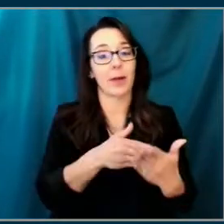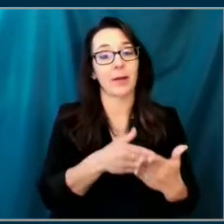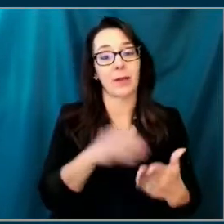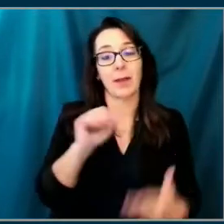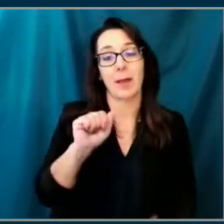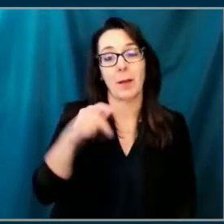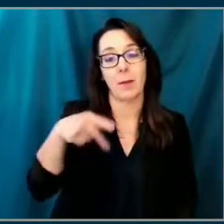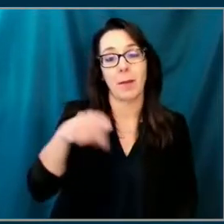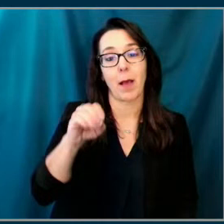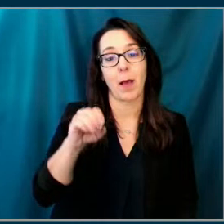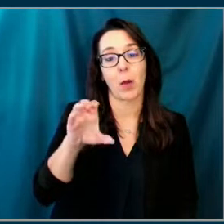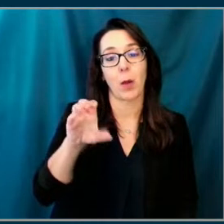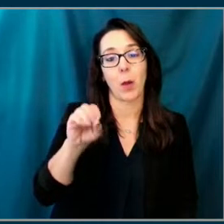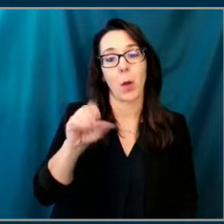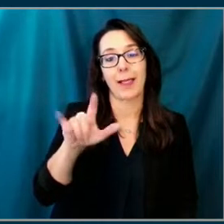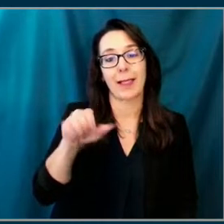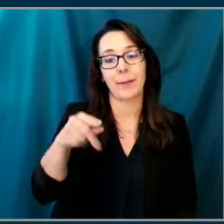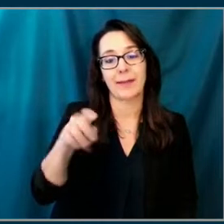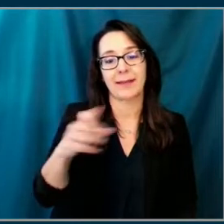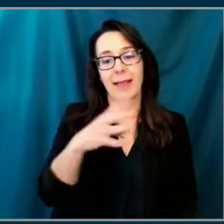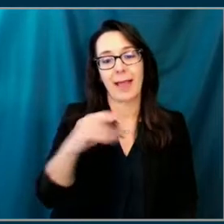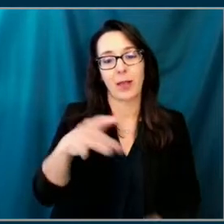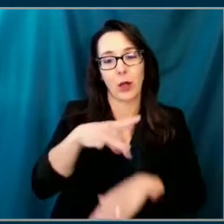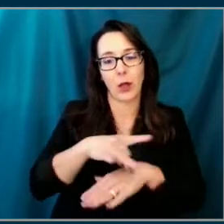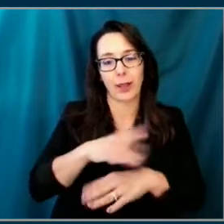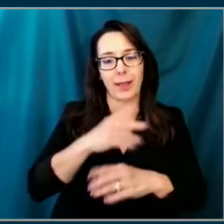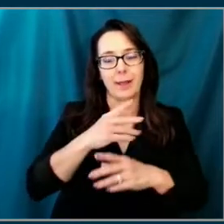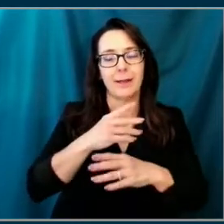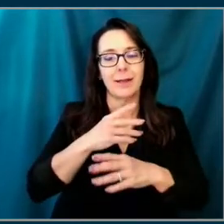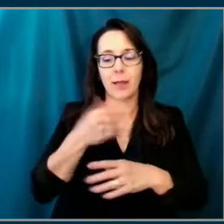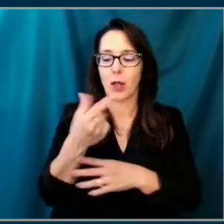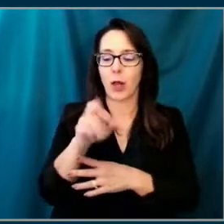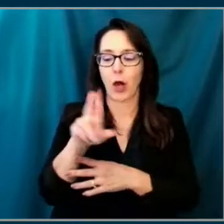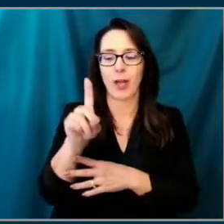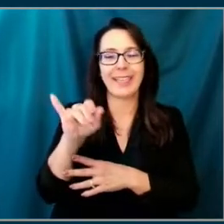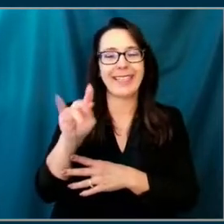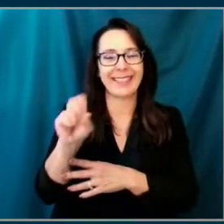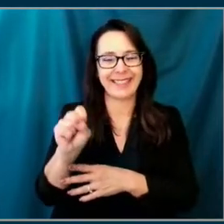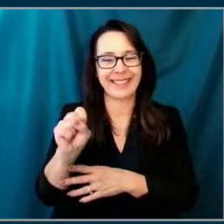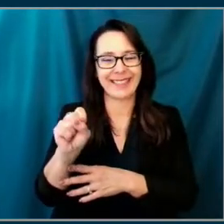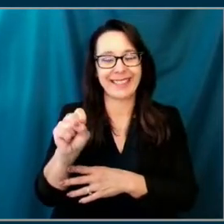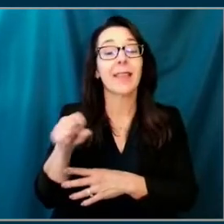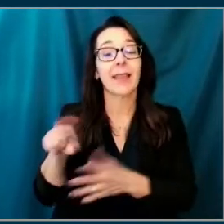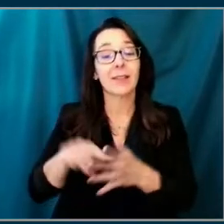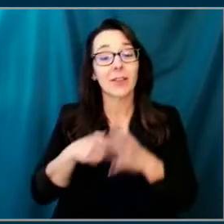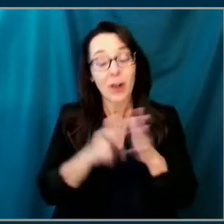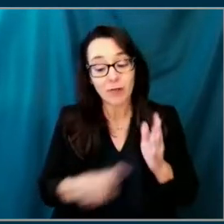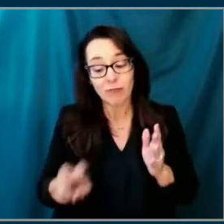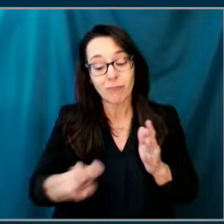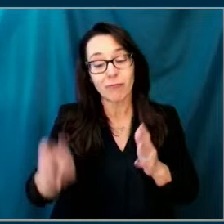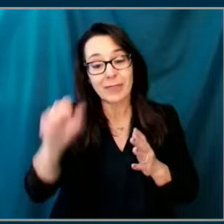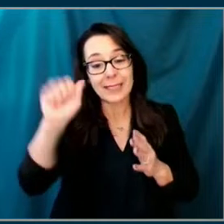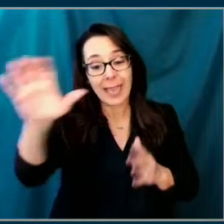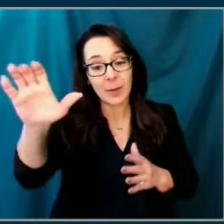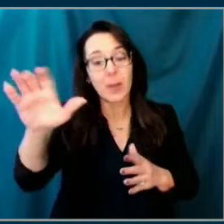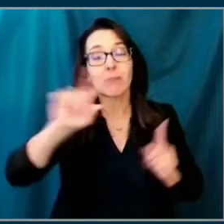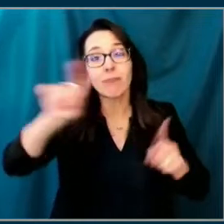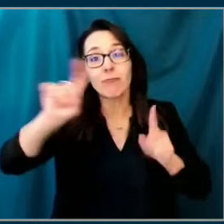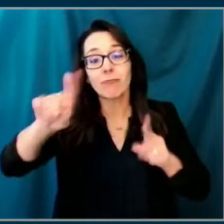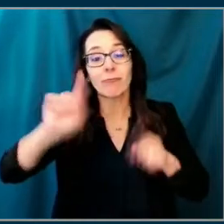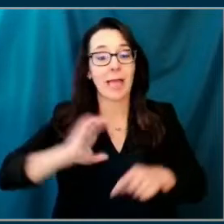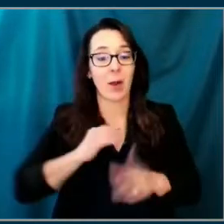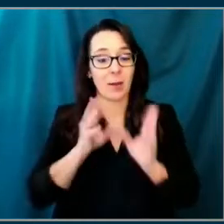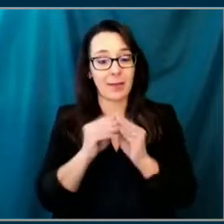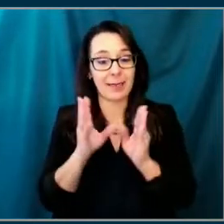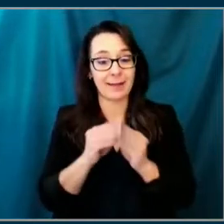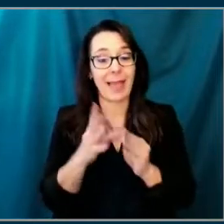Earth Guardians. Nearly 4 years ago, they started to make the trek to Sacramento to attend our meetings and speak during